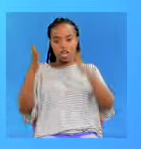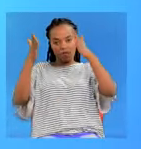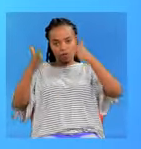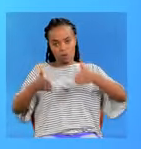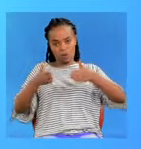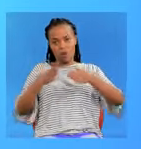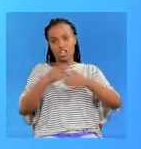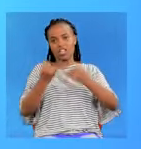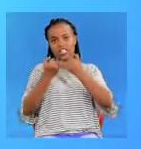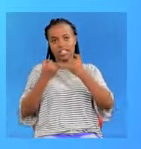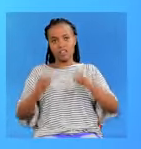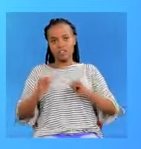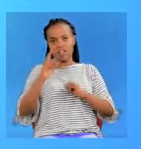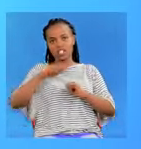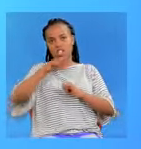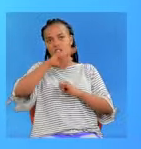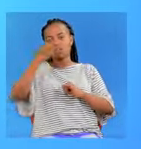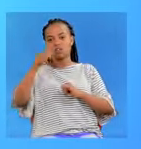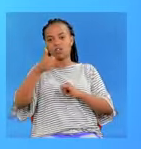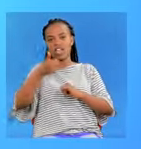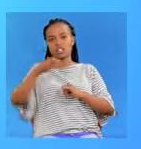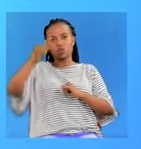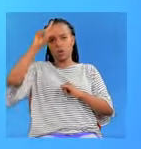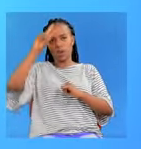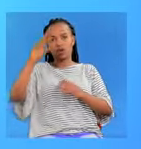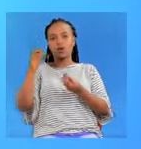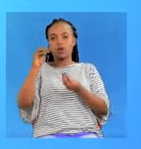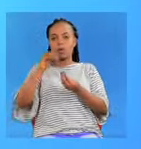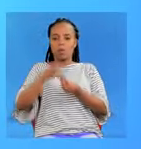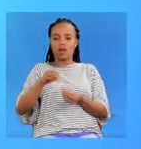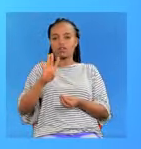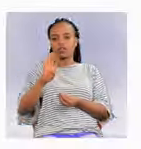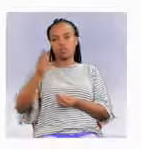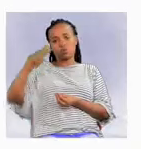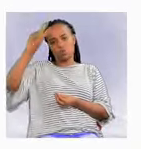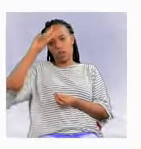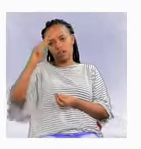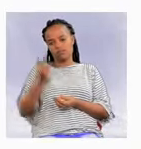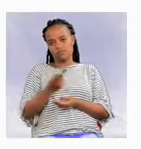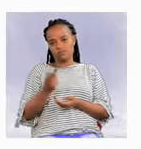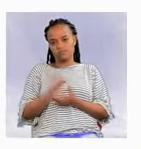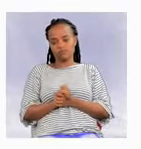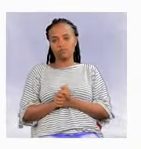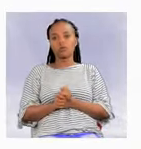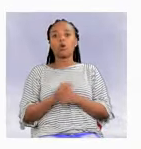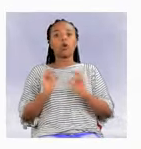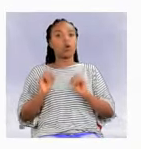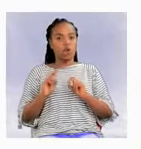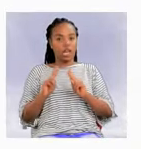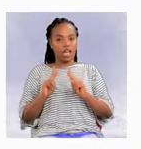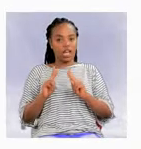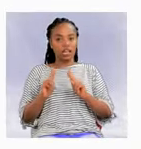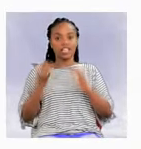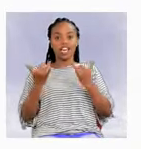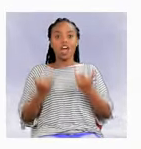that, the square root of these two coefficients square, the sum of the square of these two coefficients. Okay,